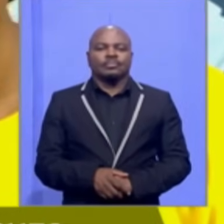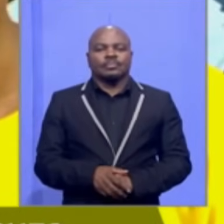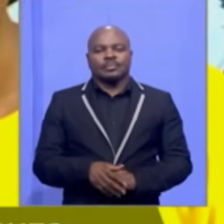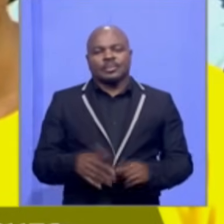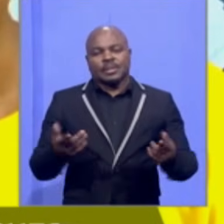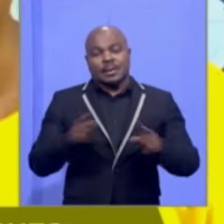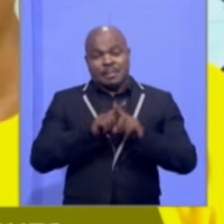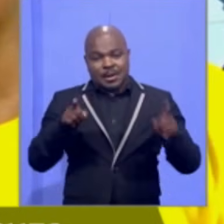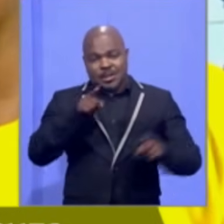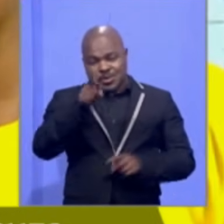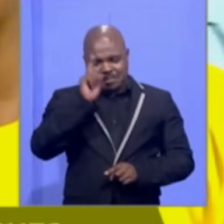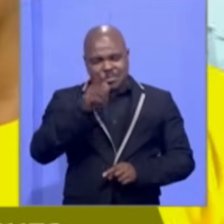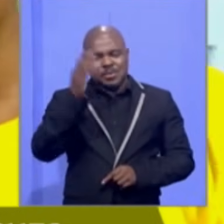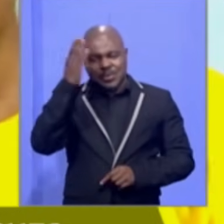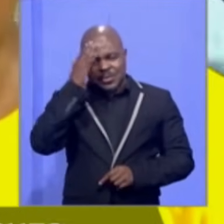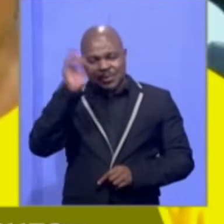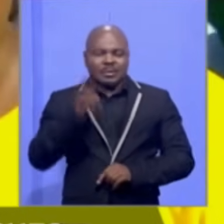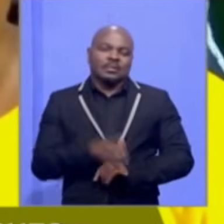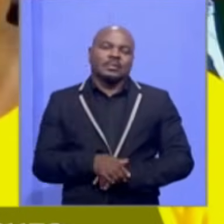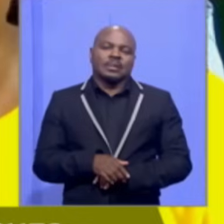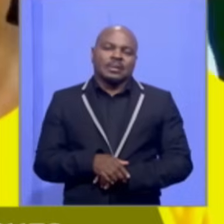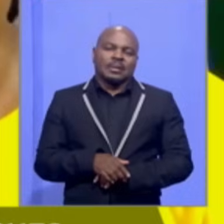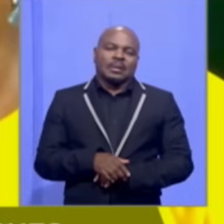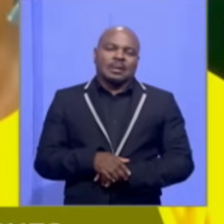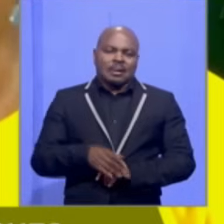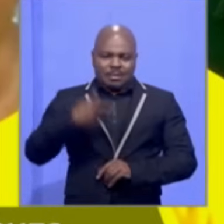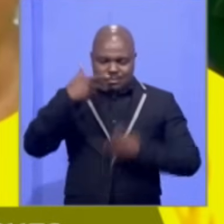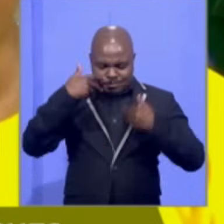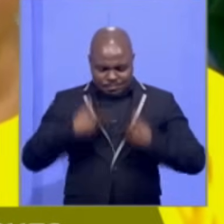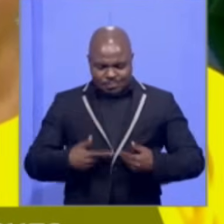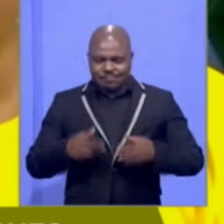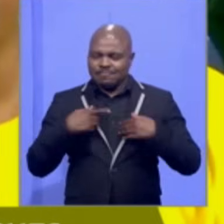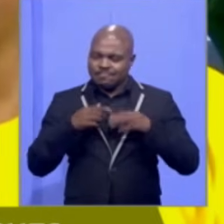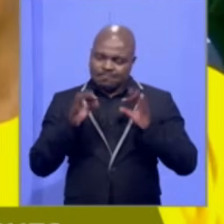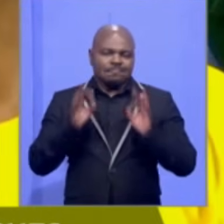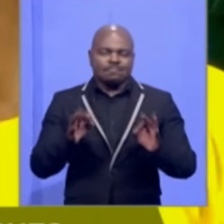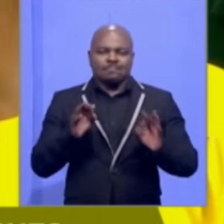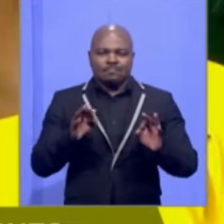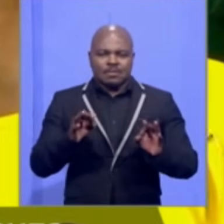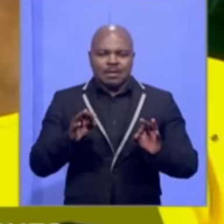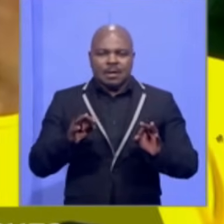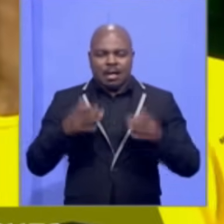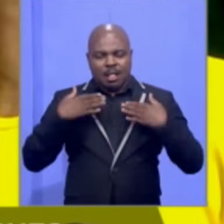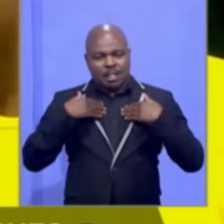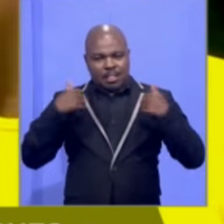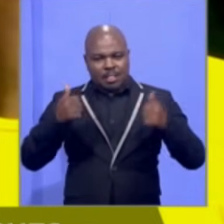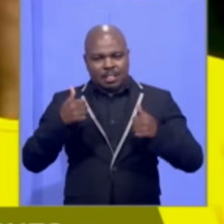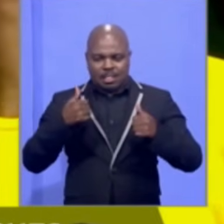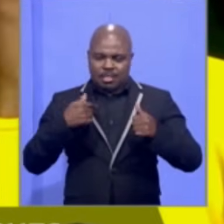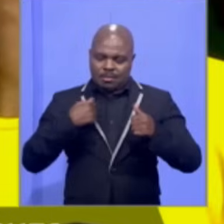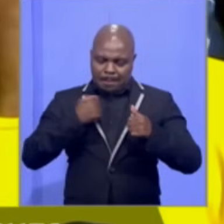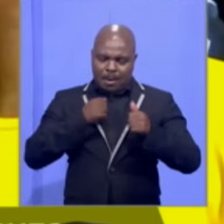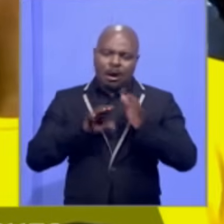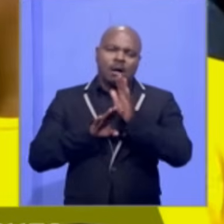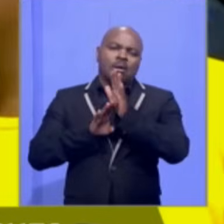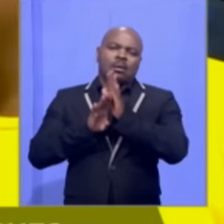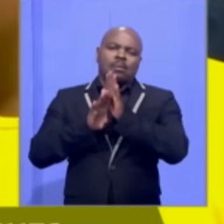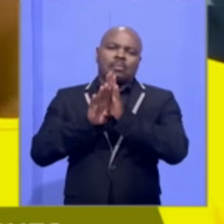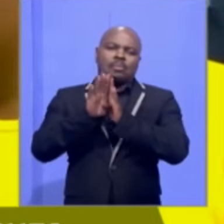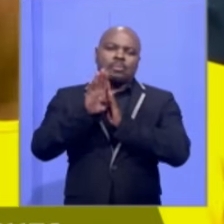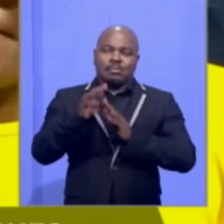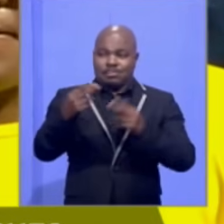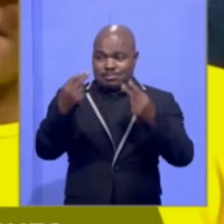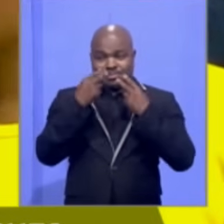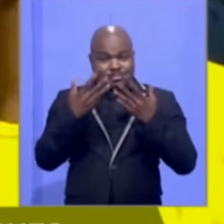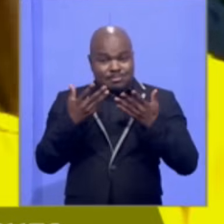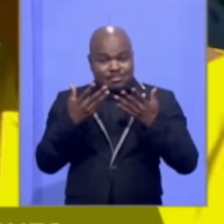But you must know that I'm fit and sound and good. My health has improved. As you can